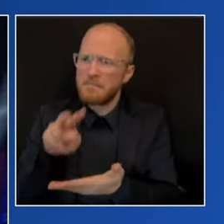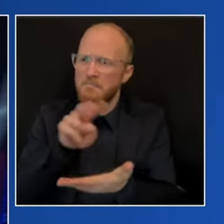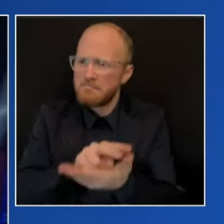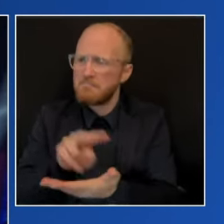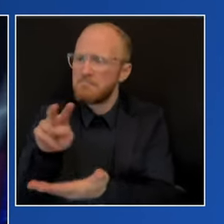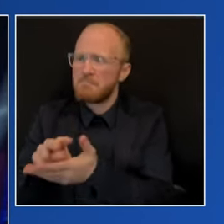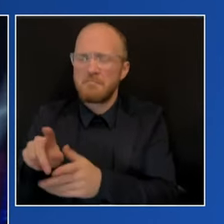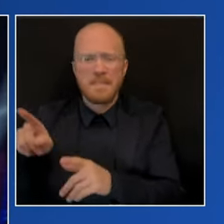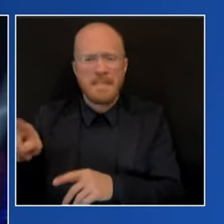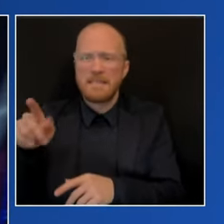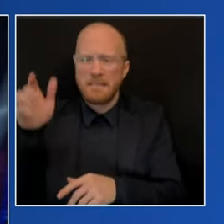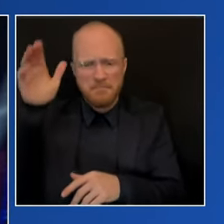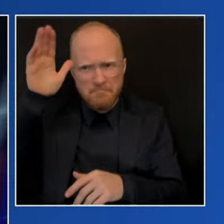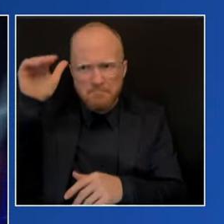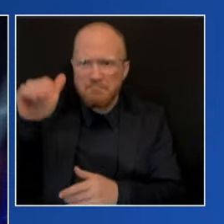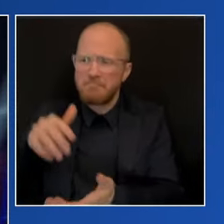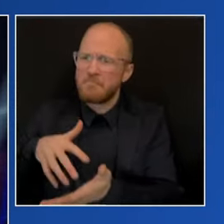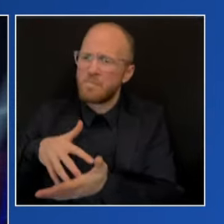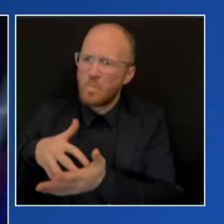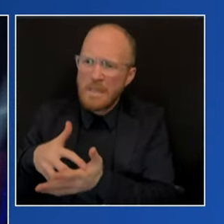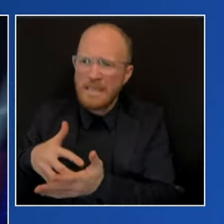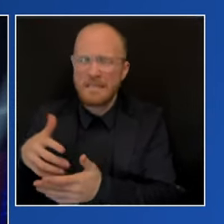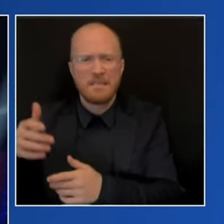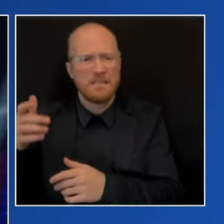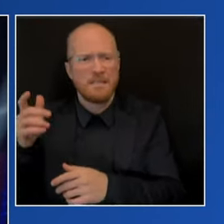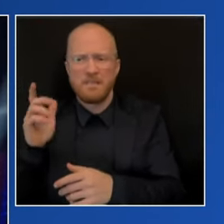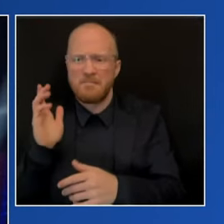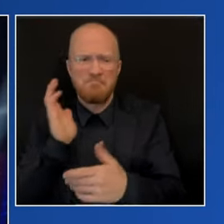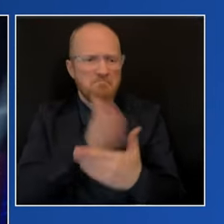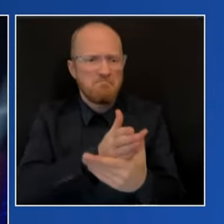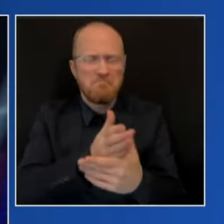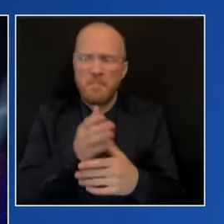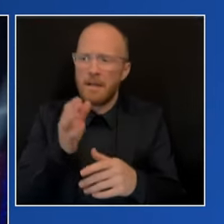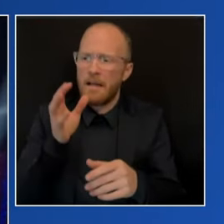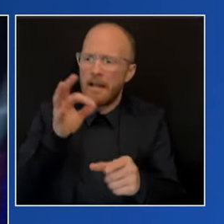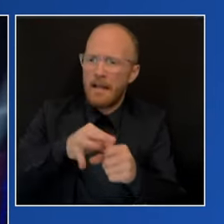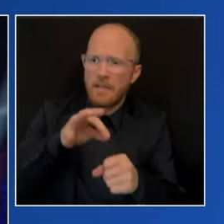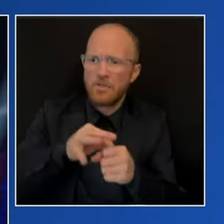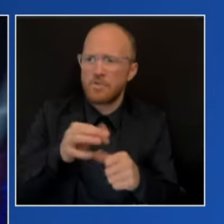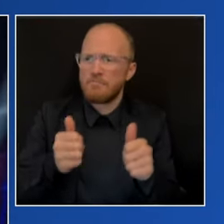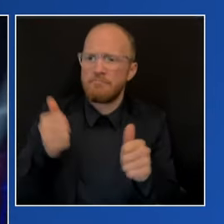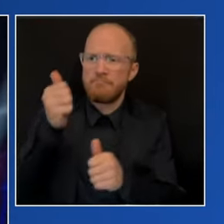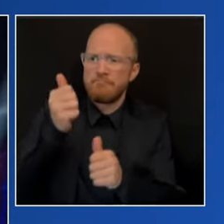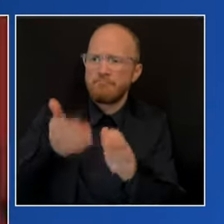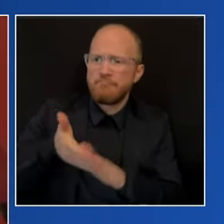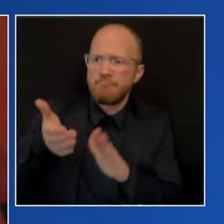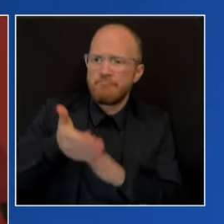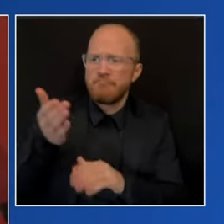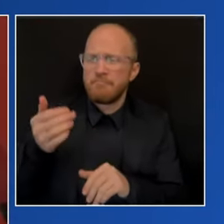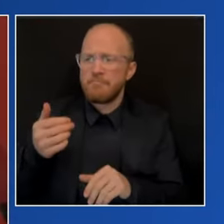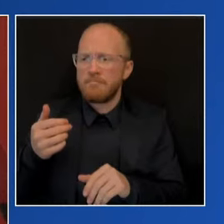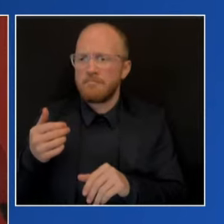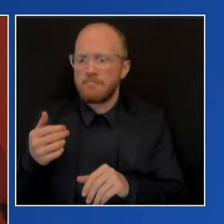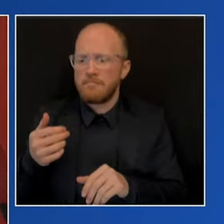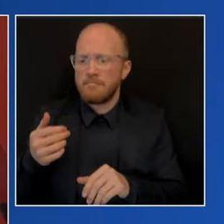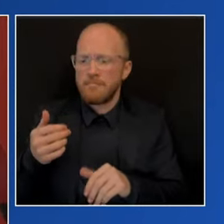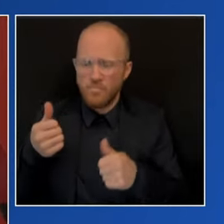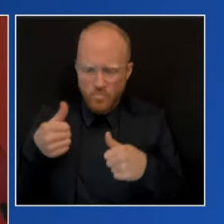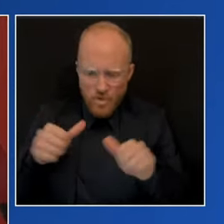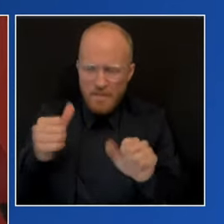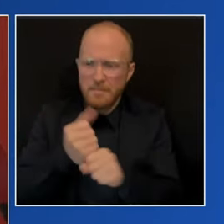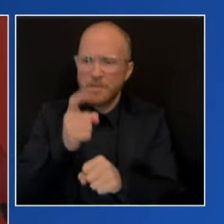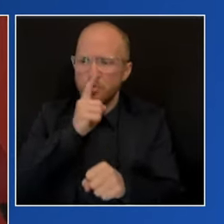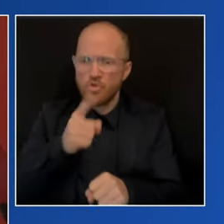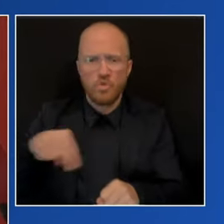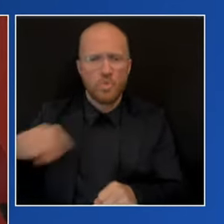and his MAGA followers went after election officials who ensured your power as a citizen would be heard. These